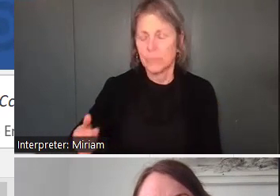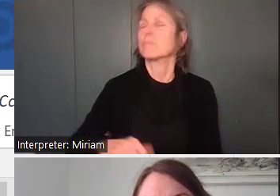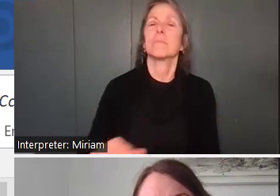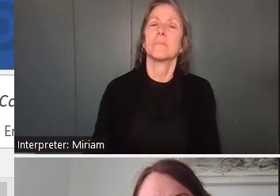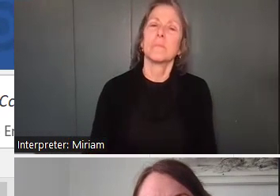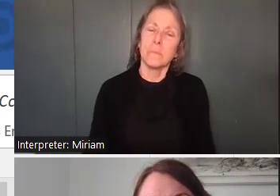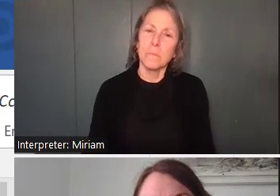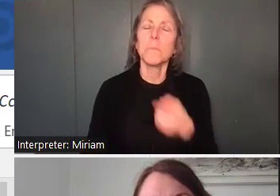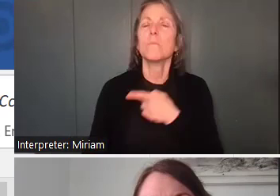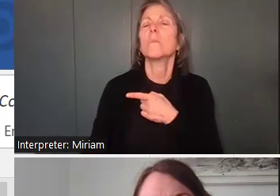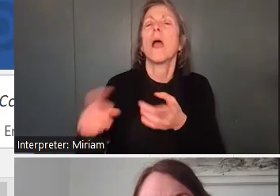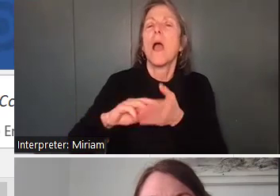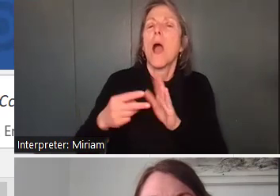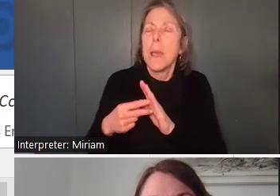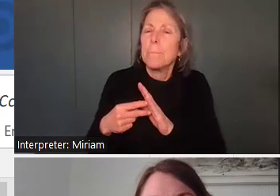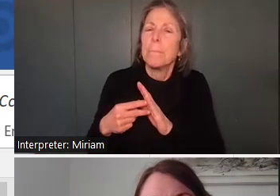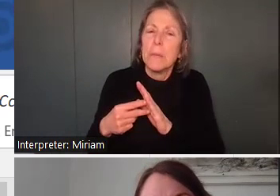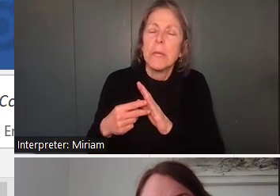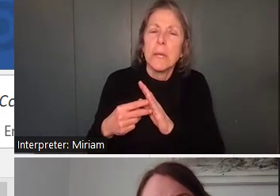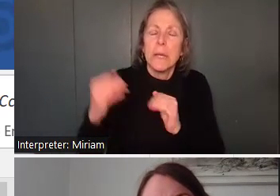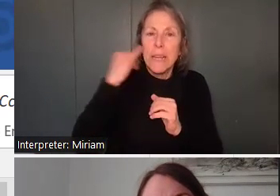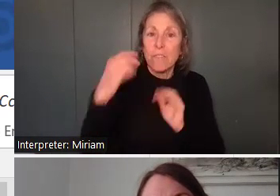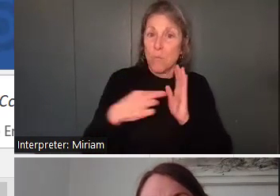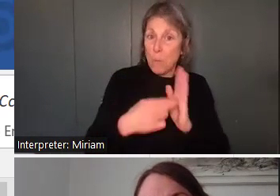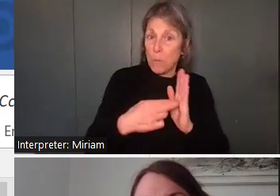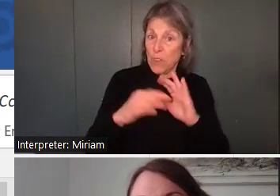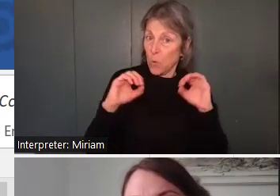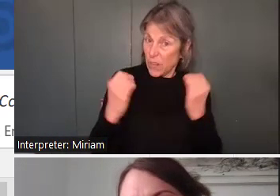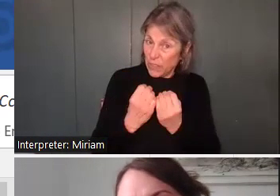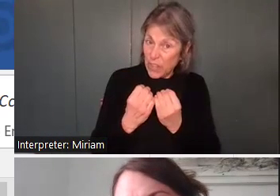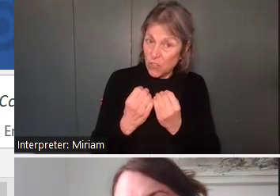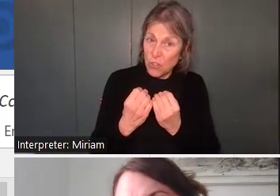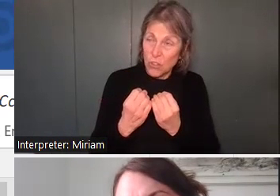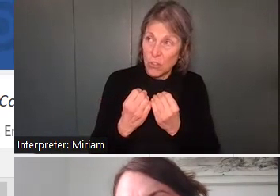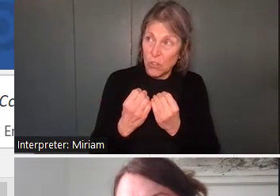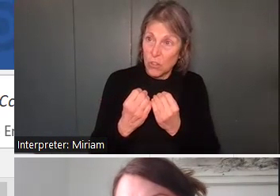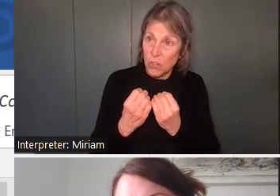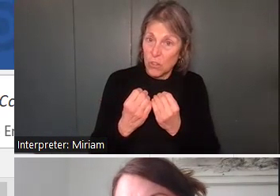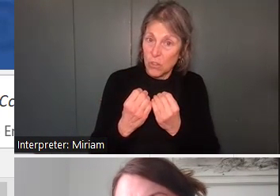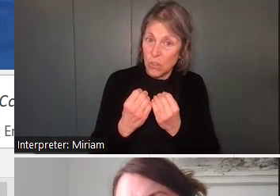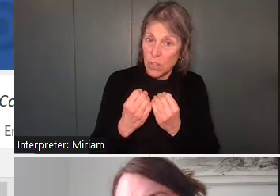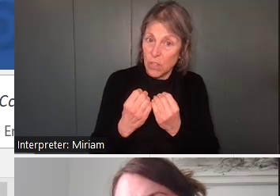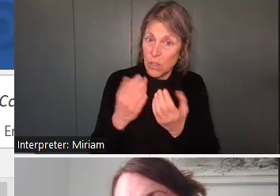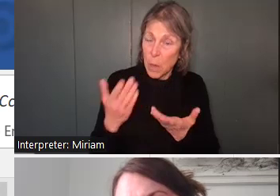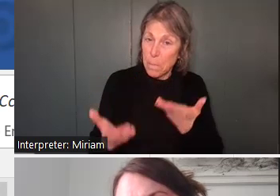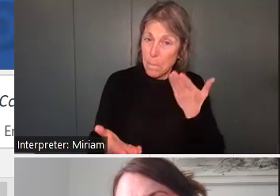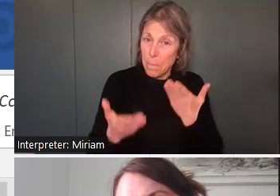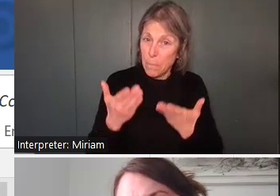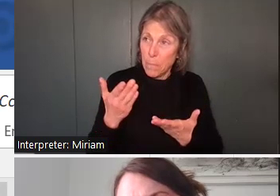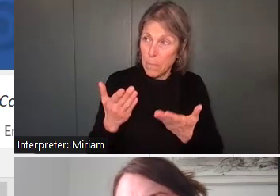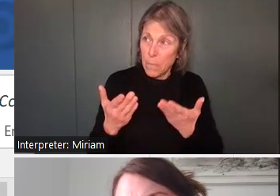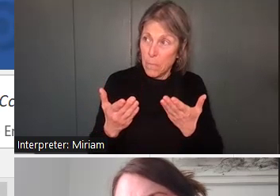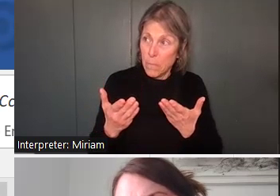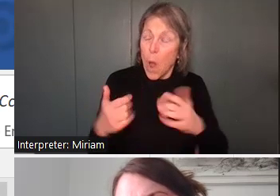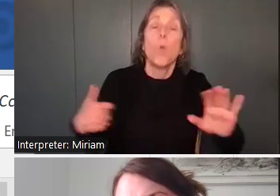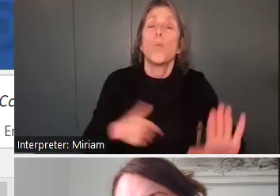that if they're representing an organization, it might behoove us to so that we